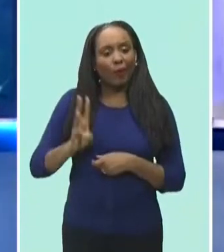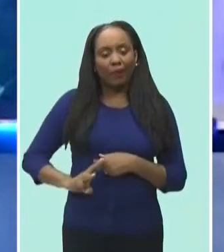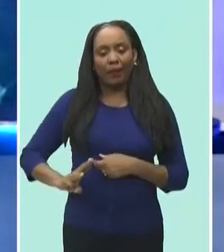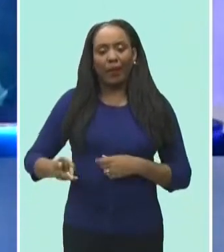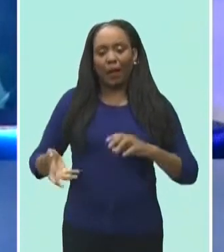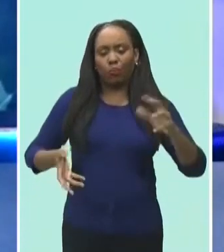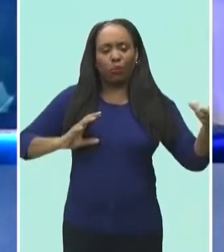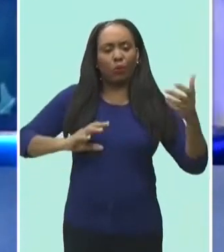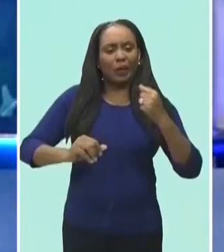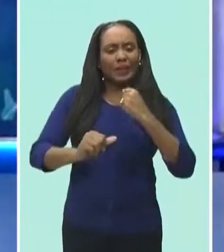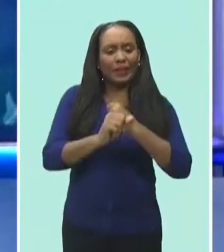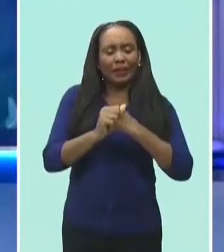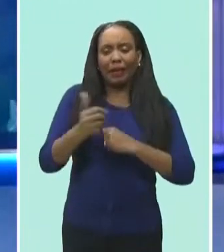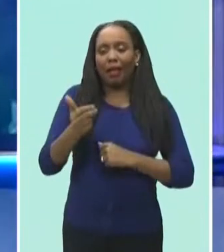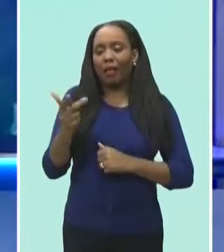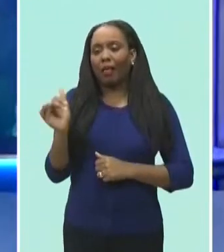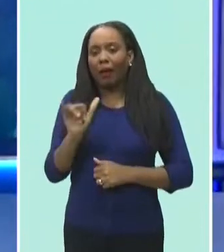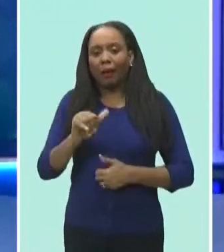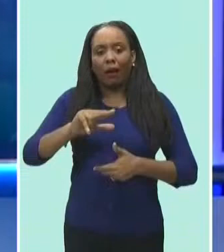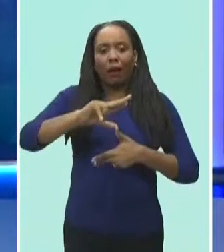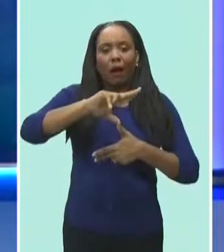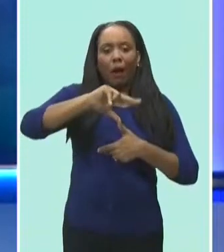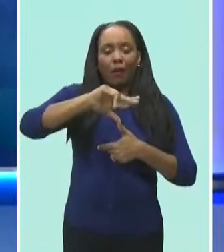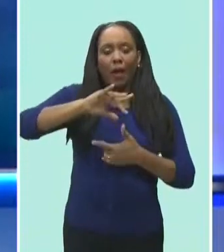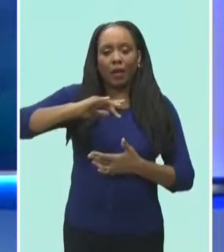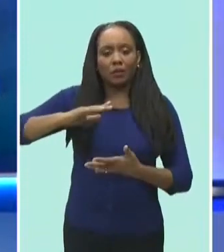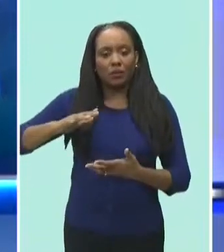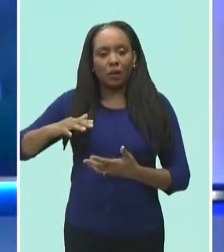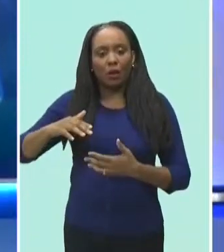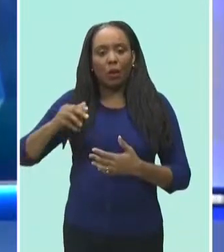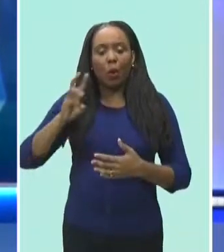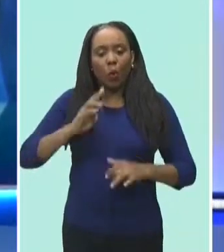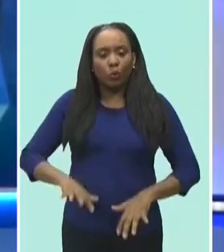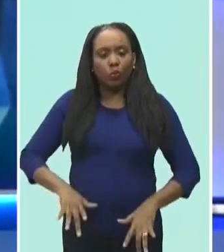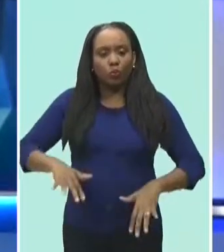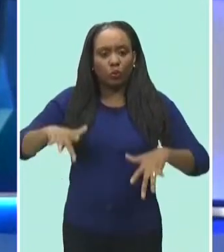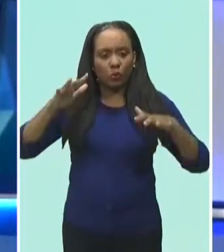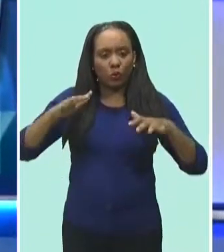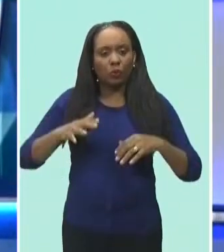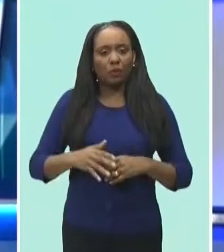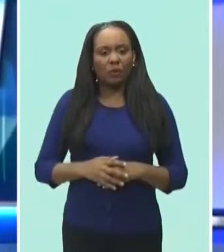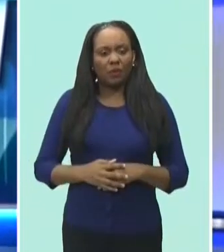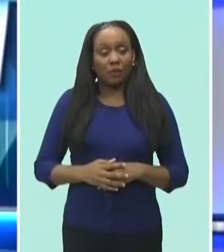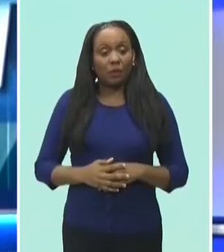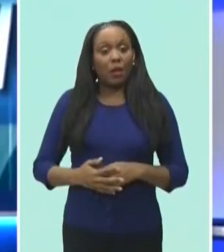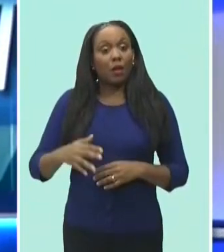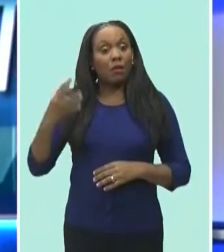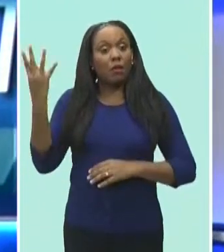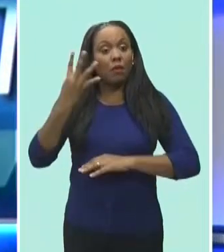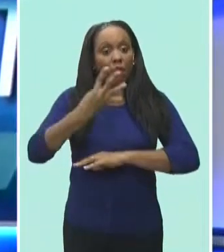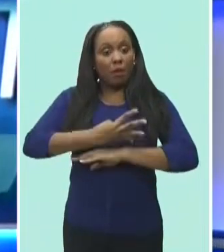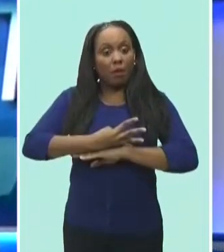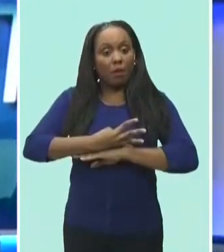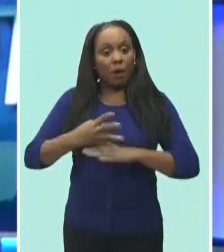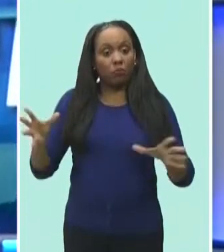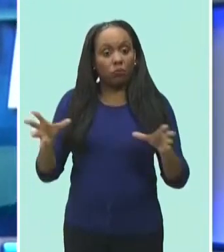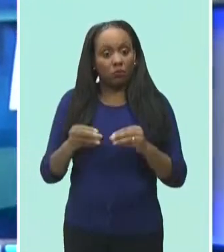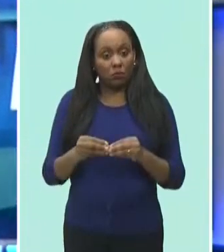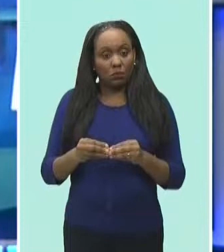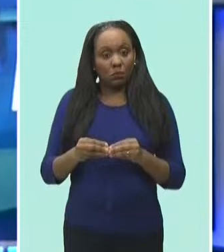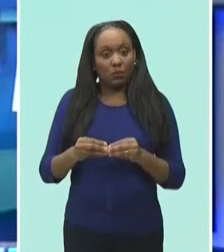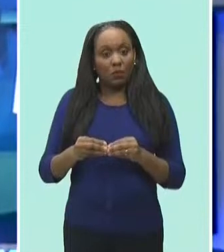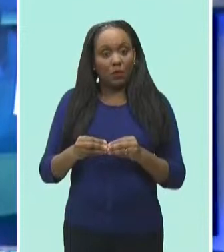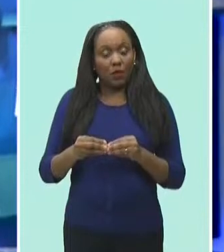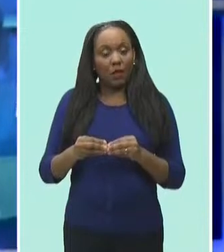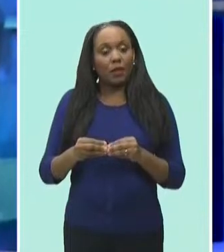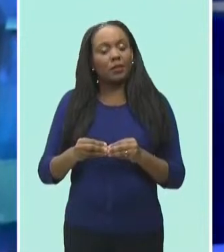disaster risk. This was revealed when the 4-day Understanding Risk, or UR Caribbean Conference, was launched late last evening at the Barbados